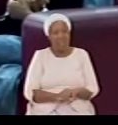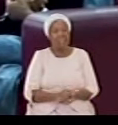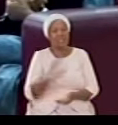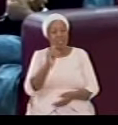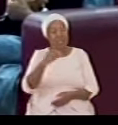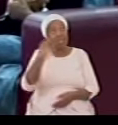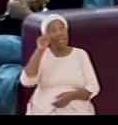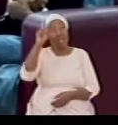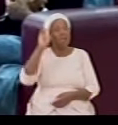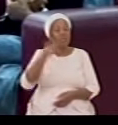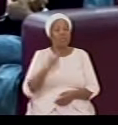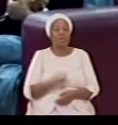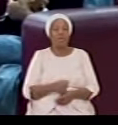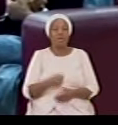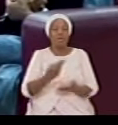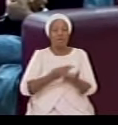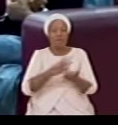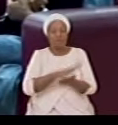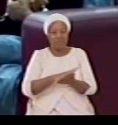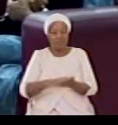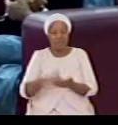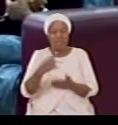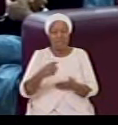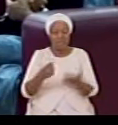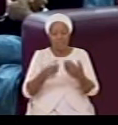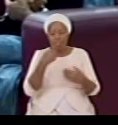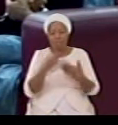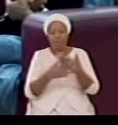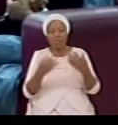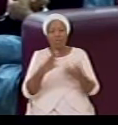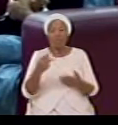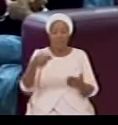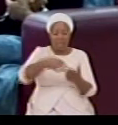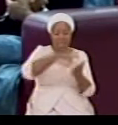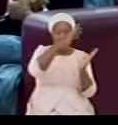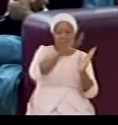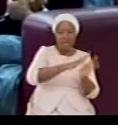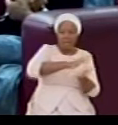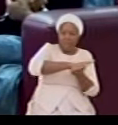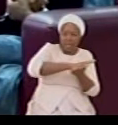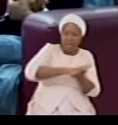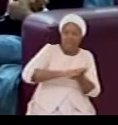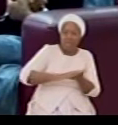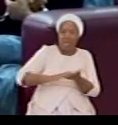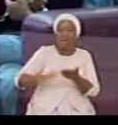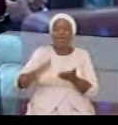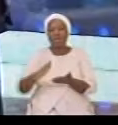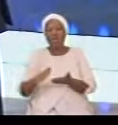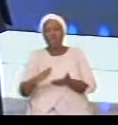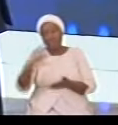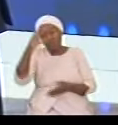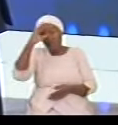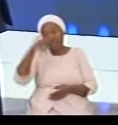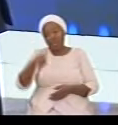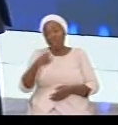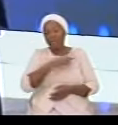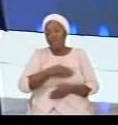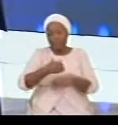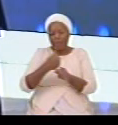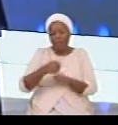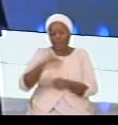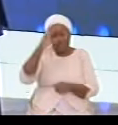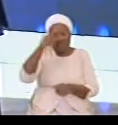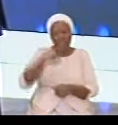Lamb cleansed him, forgave him, made him righteous. And there's a greater Lamb, the Lord Jesus